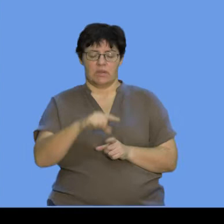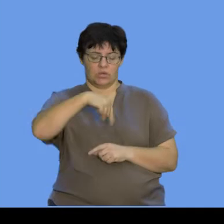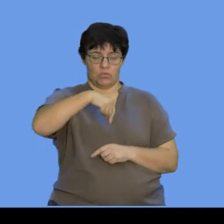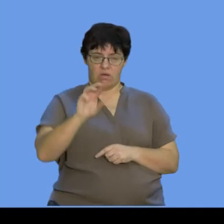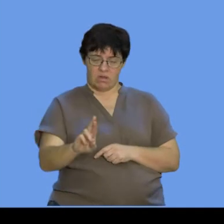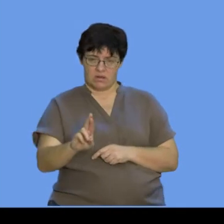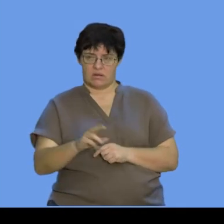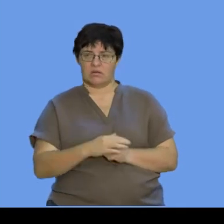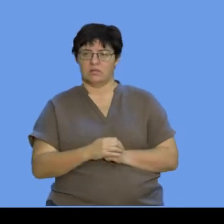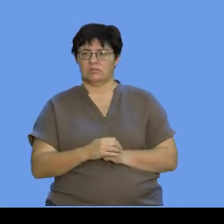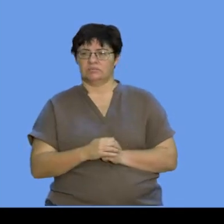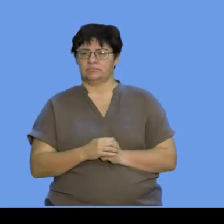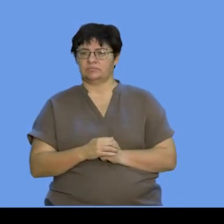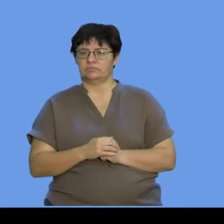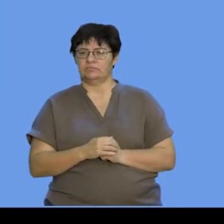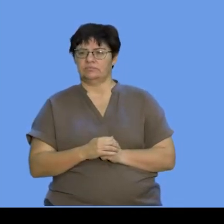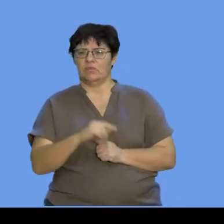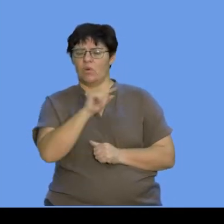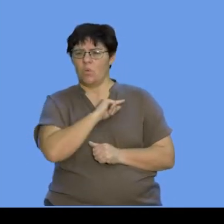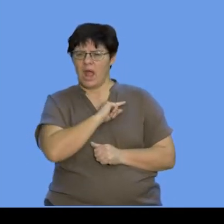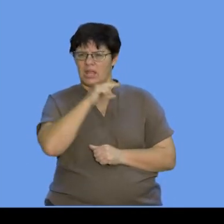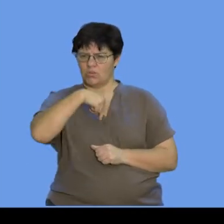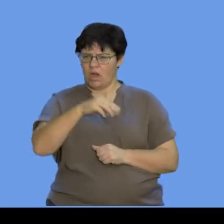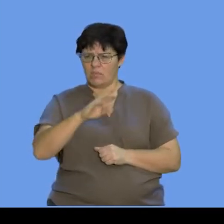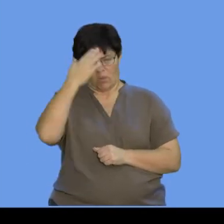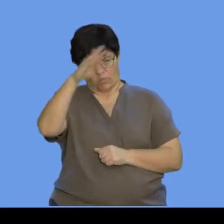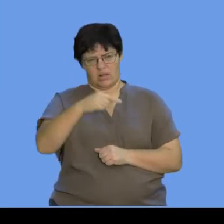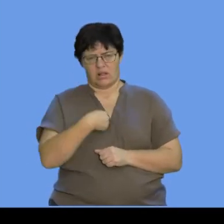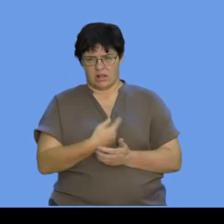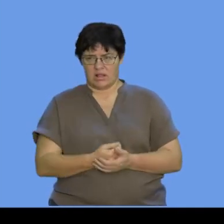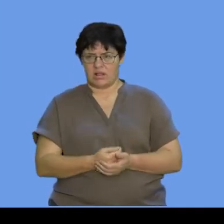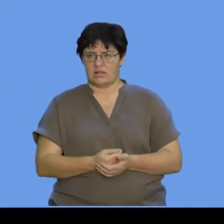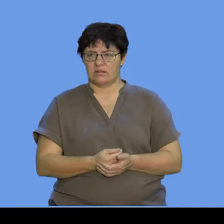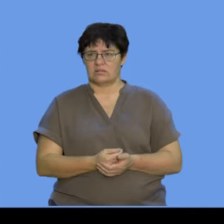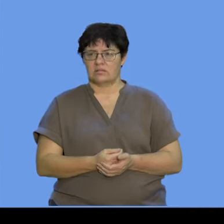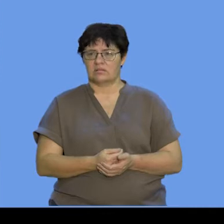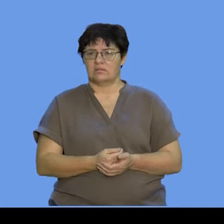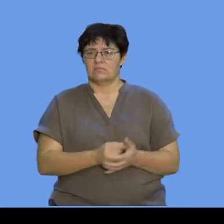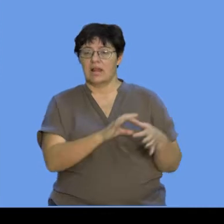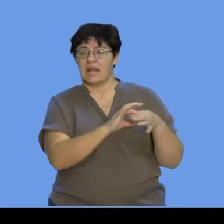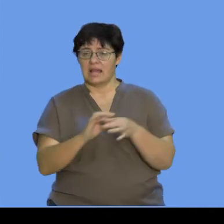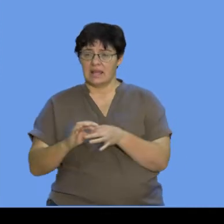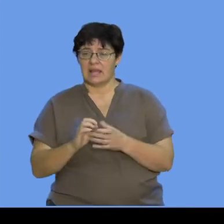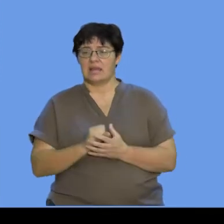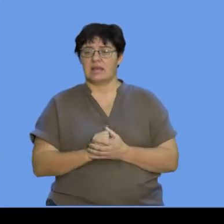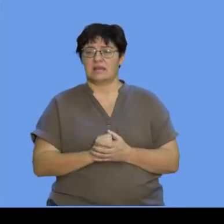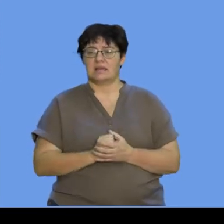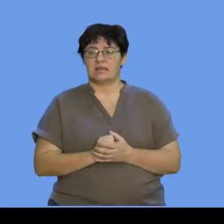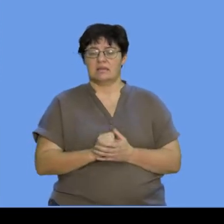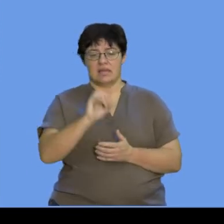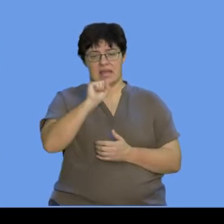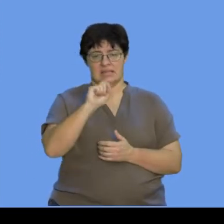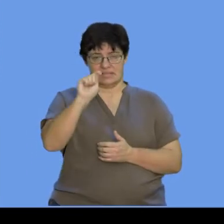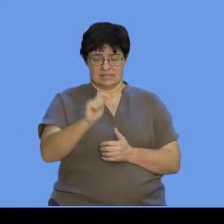I link also QR. And why do I link QR? Because I know what QR is. And I must link this